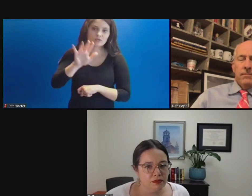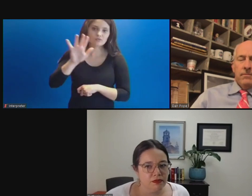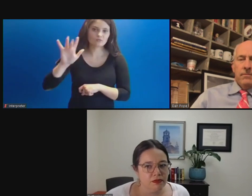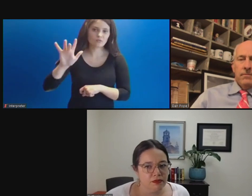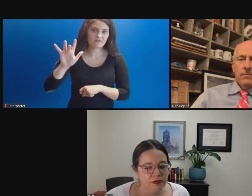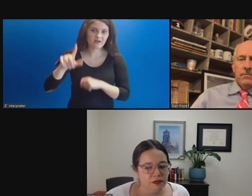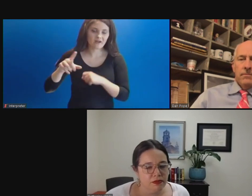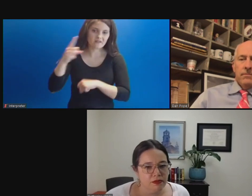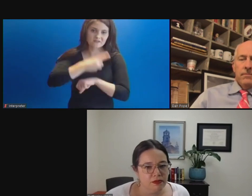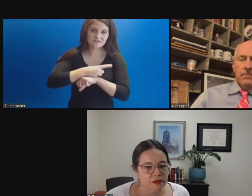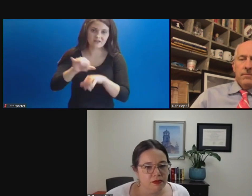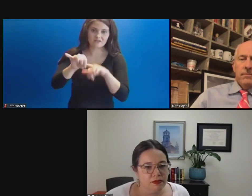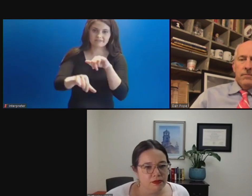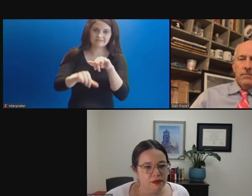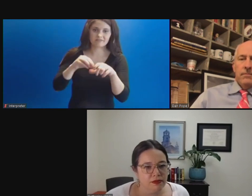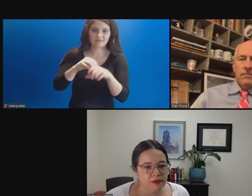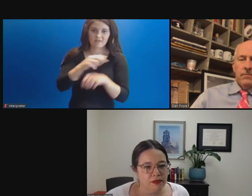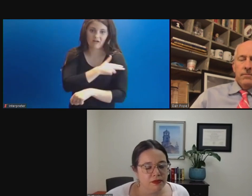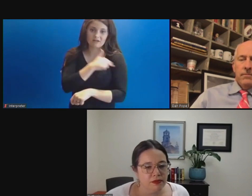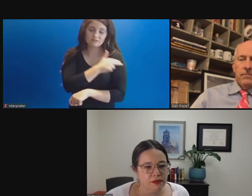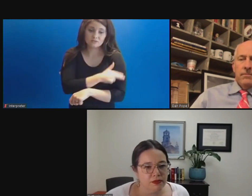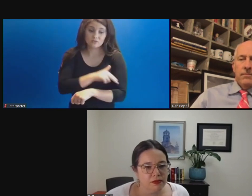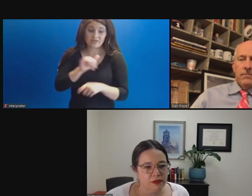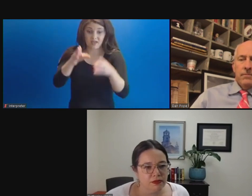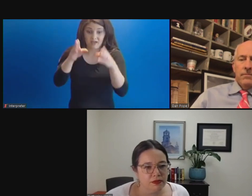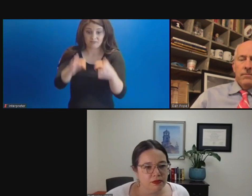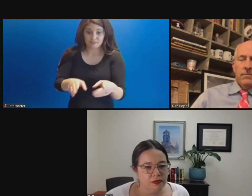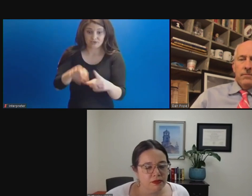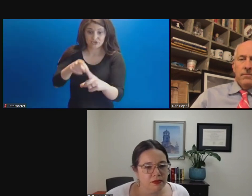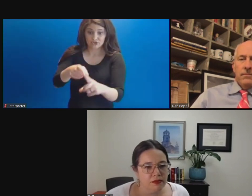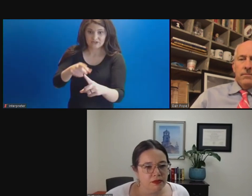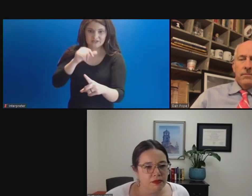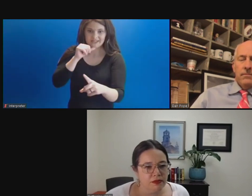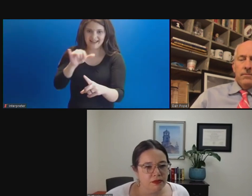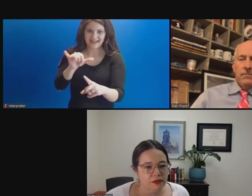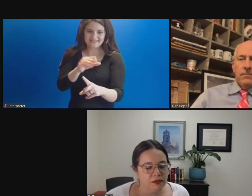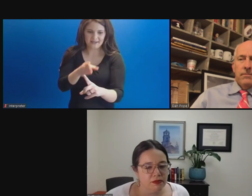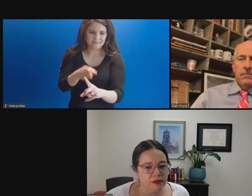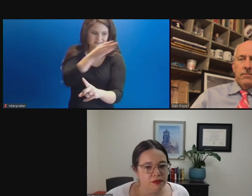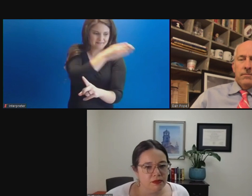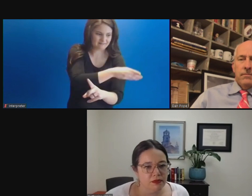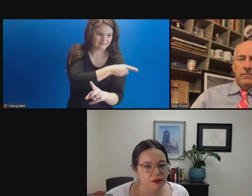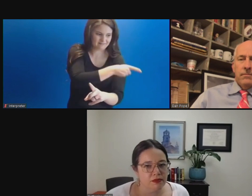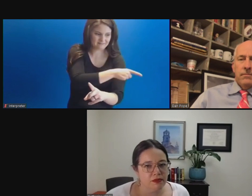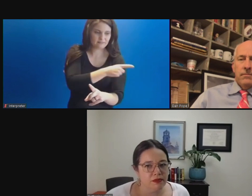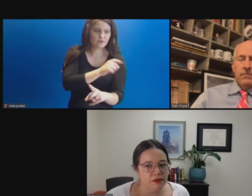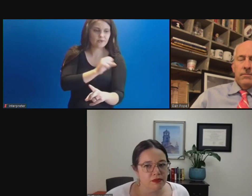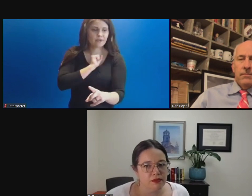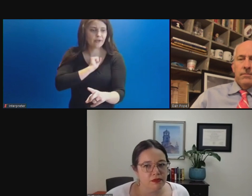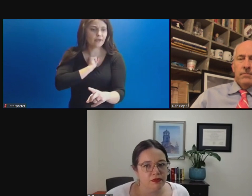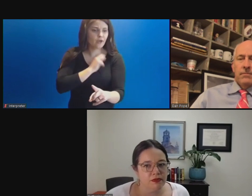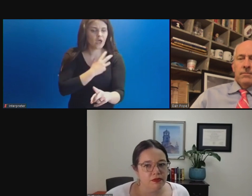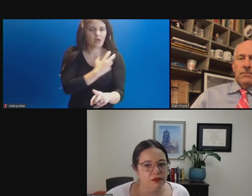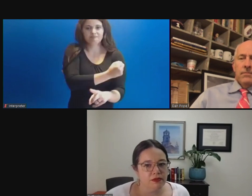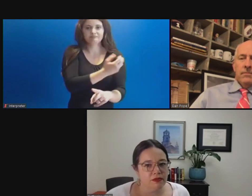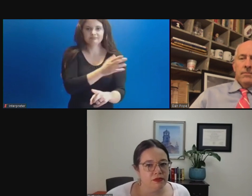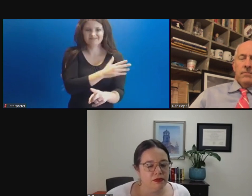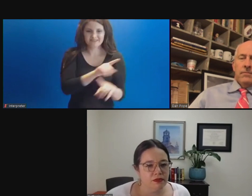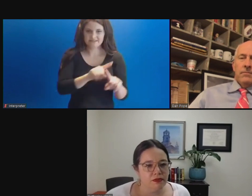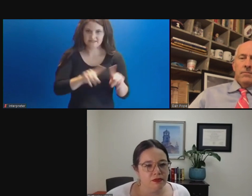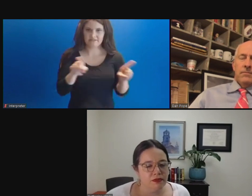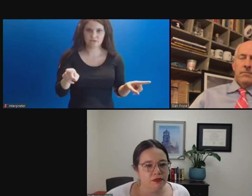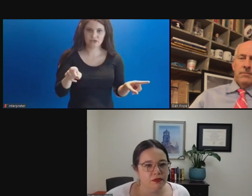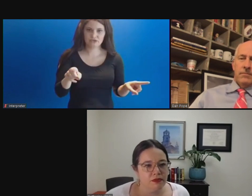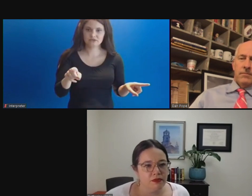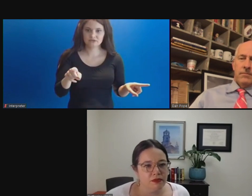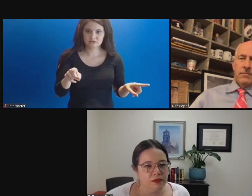25-day stay in the hospital. So that individual is not like the individual that just got the sniffles and got over it. What we don't